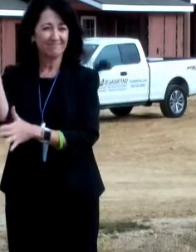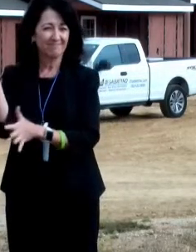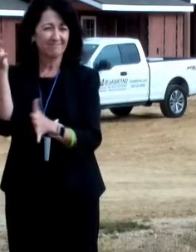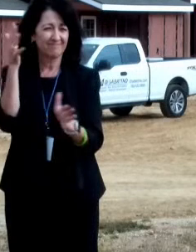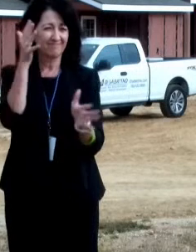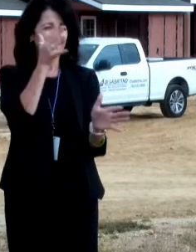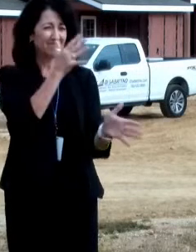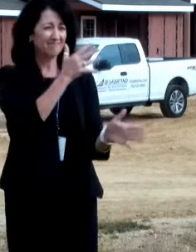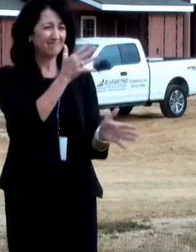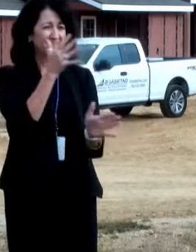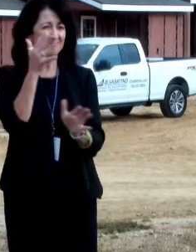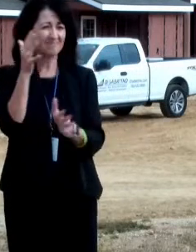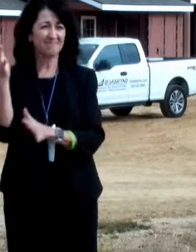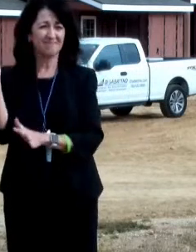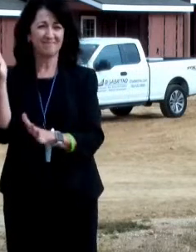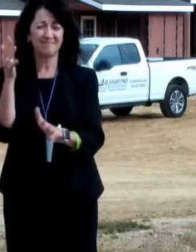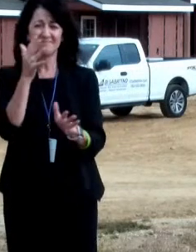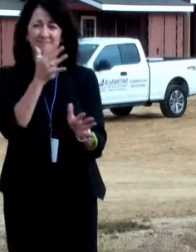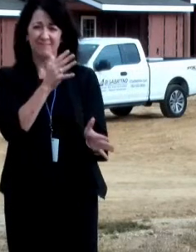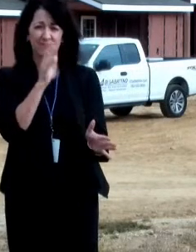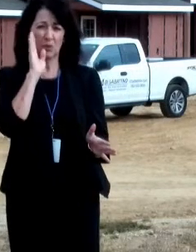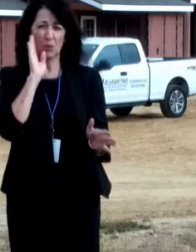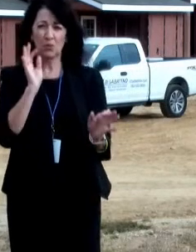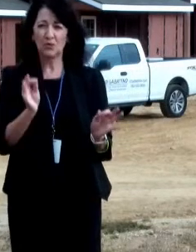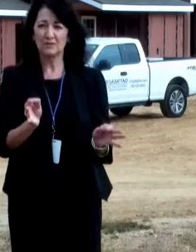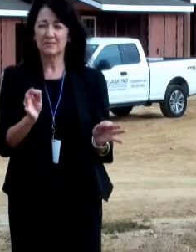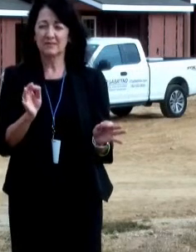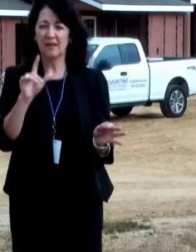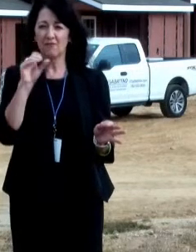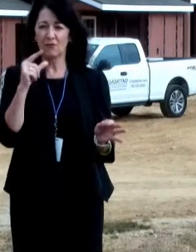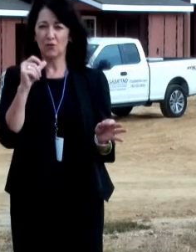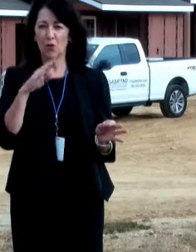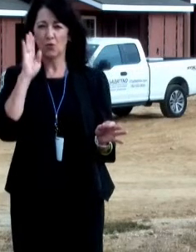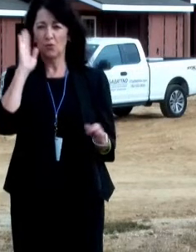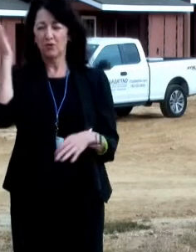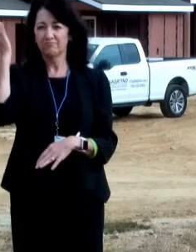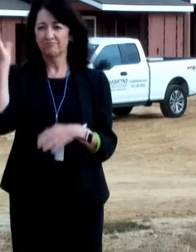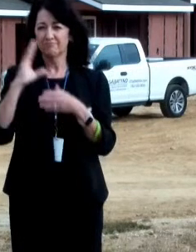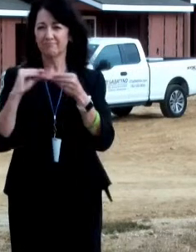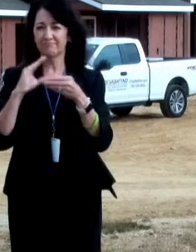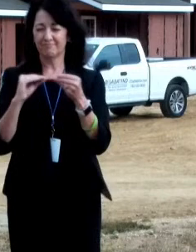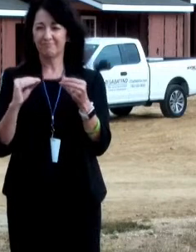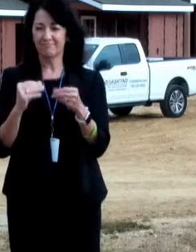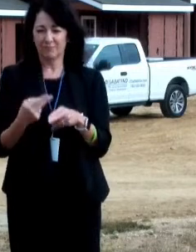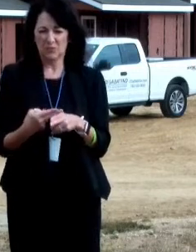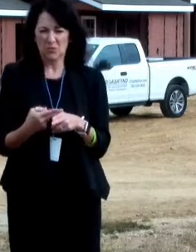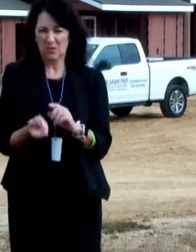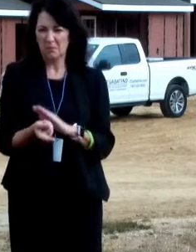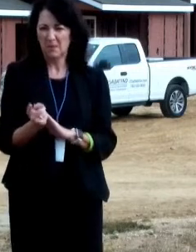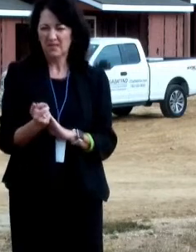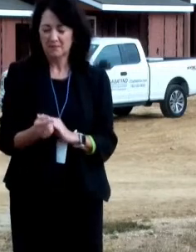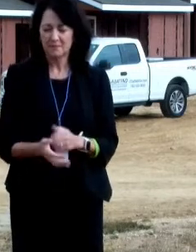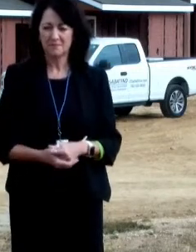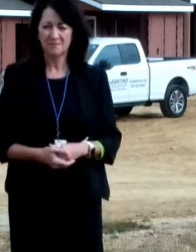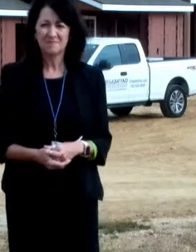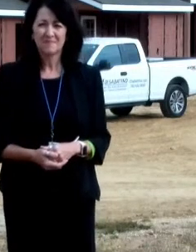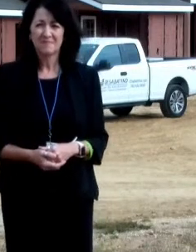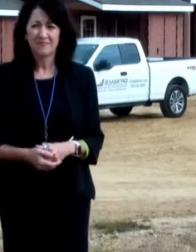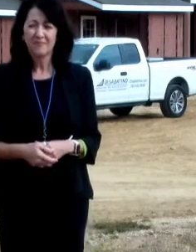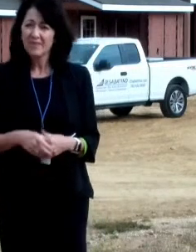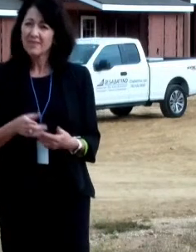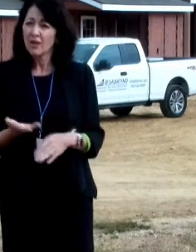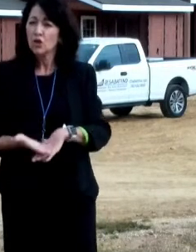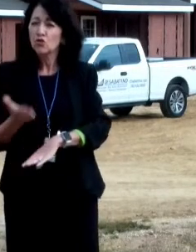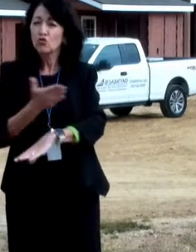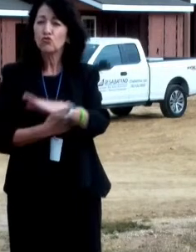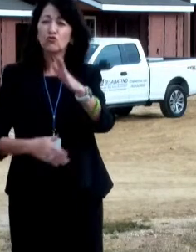And again, you're going to hear from Logan in a minute. This is what a project, a redevelopment project